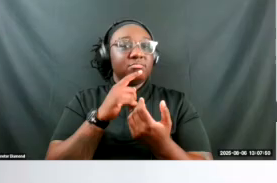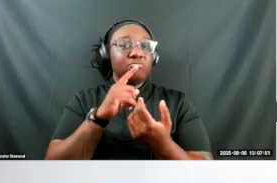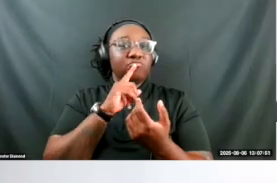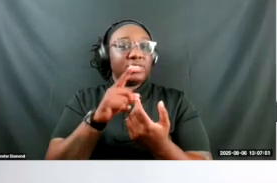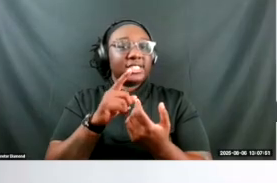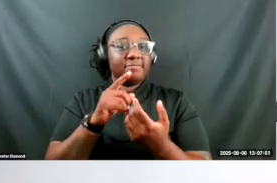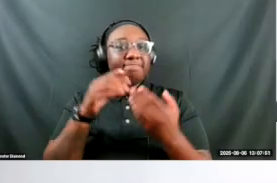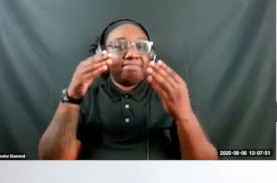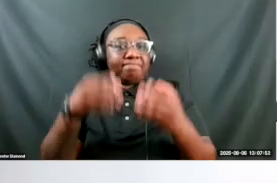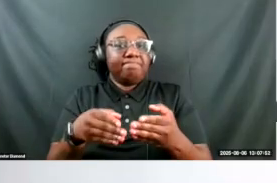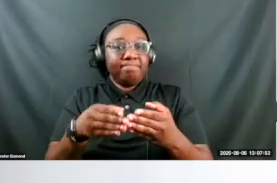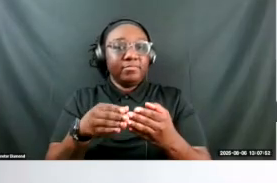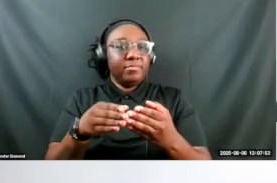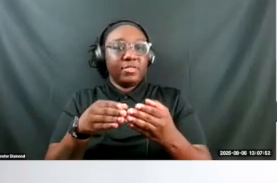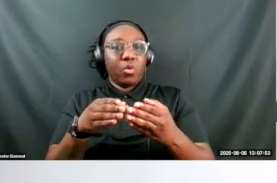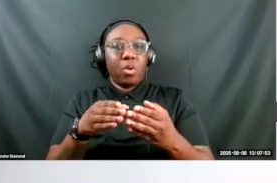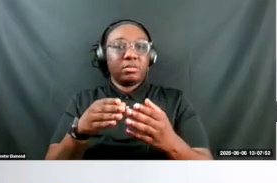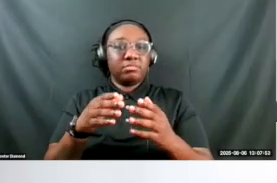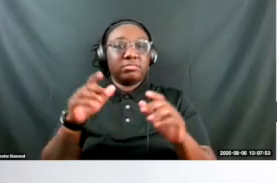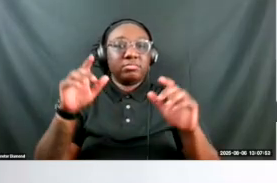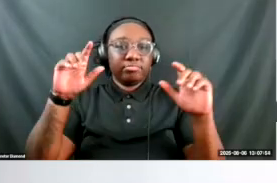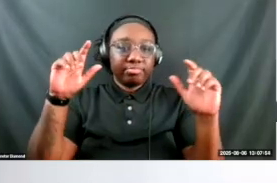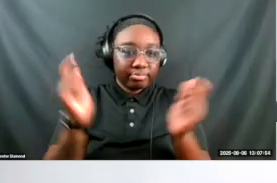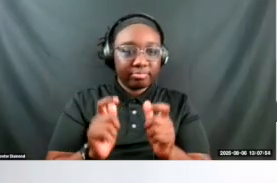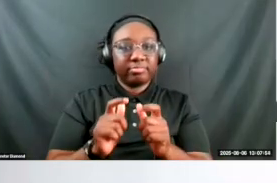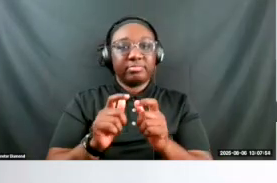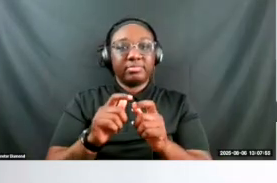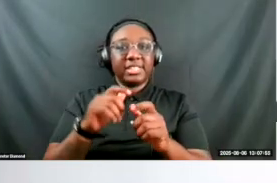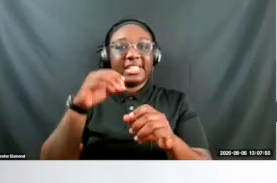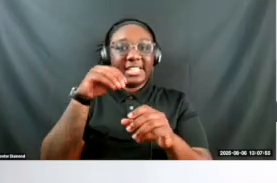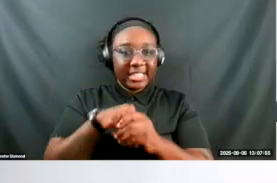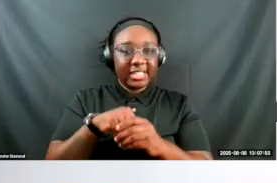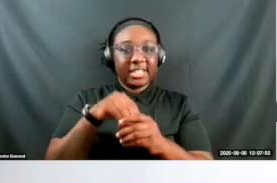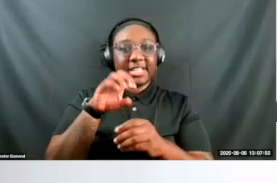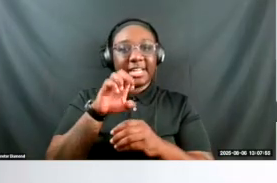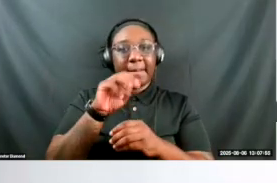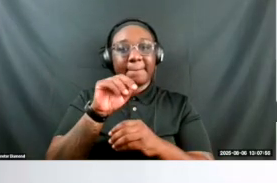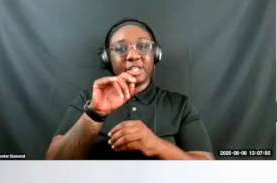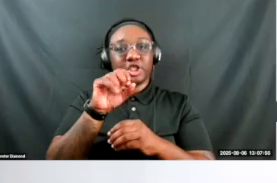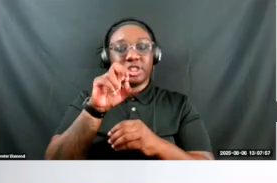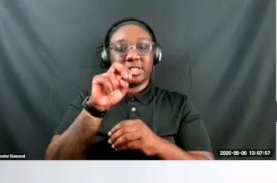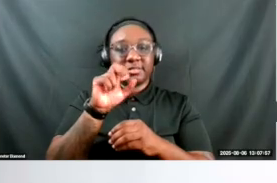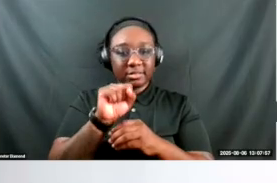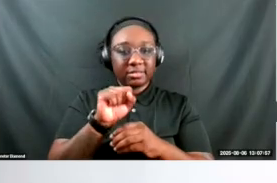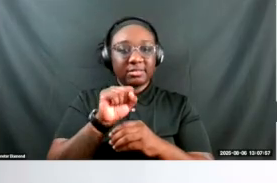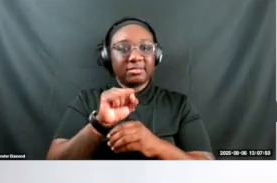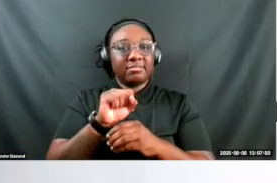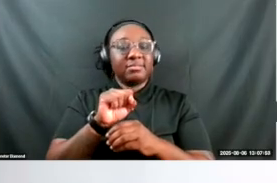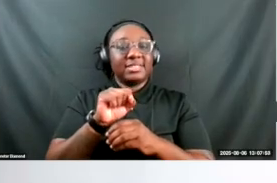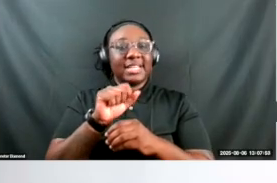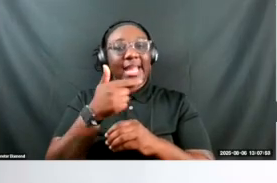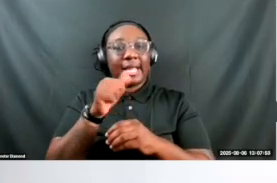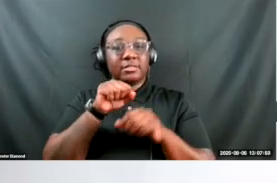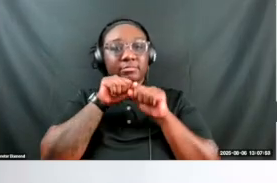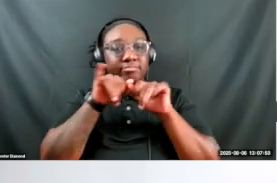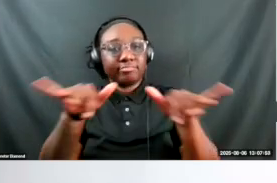this regard, CARB is especially focused on significant reductions in emissions from light-duty vehicles, as well as medium and